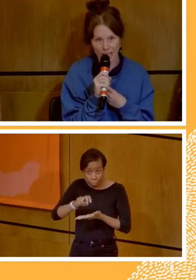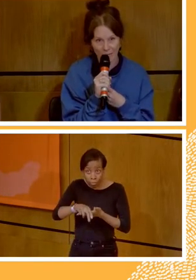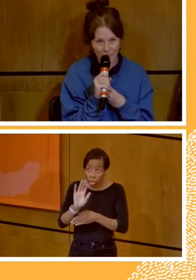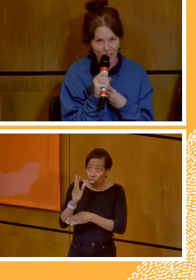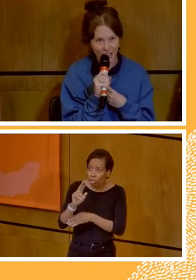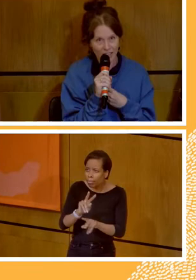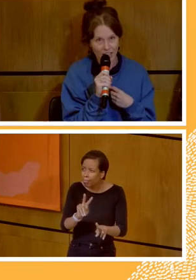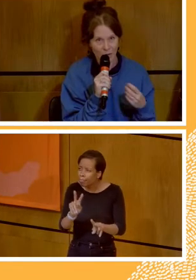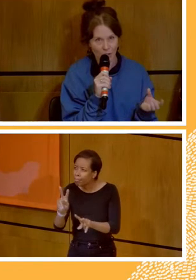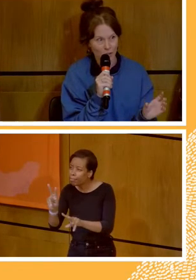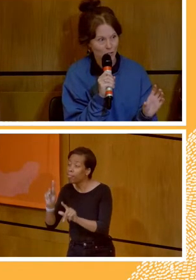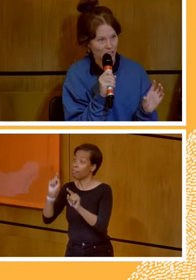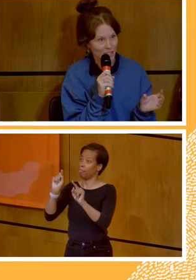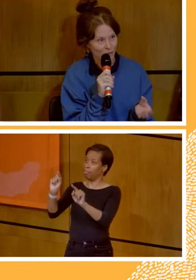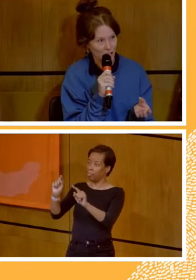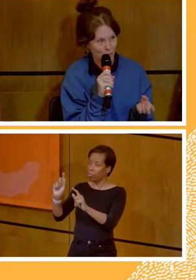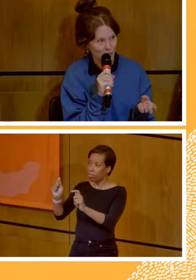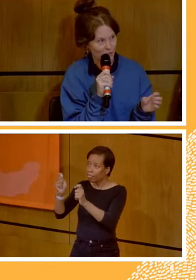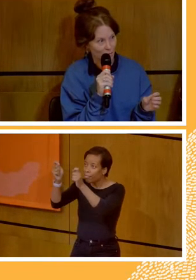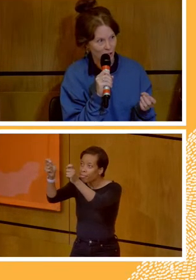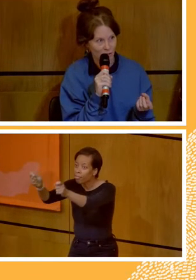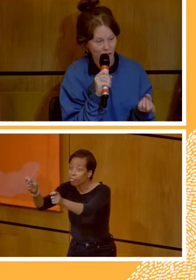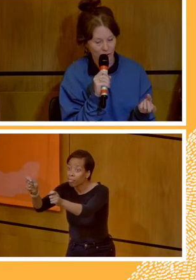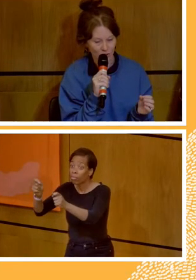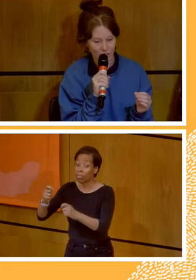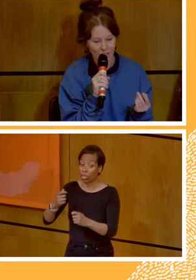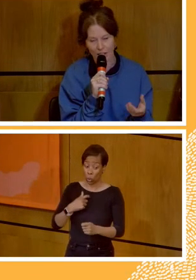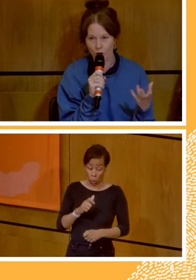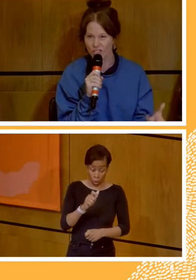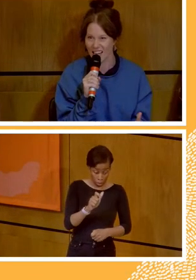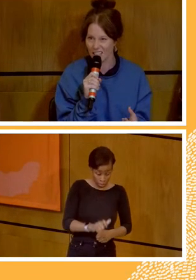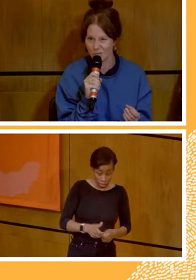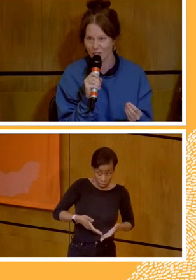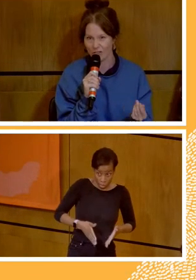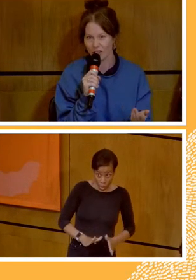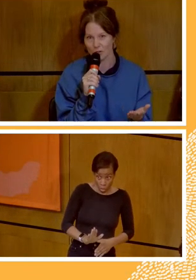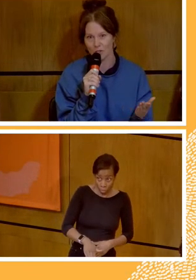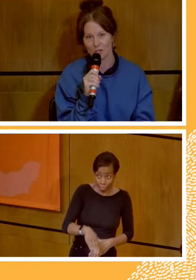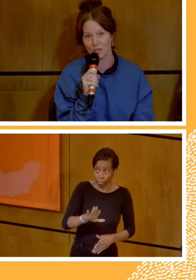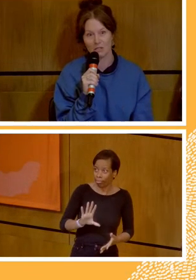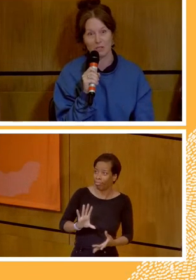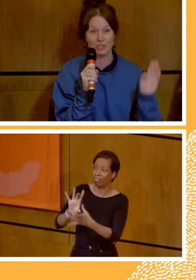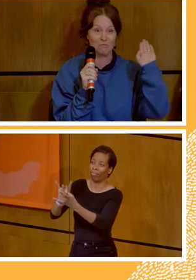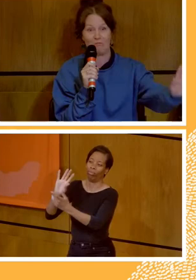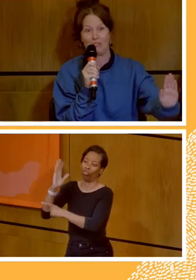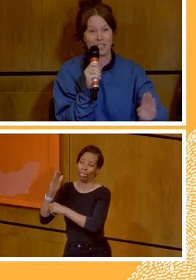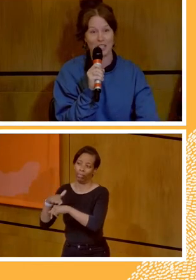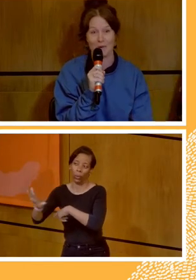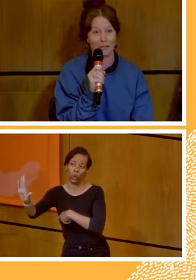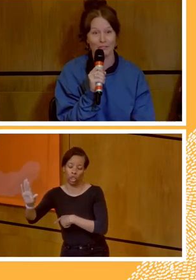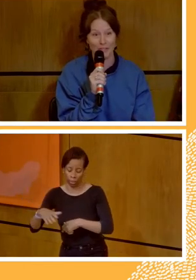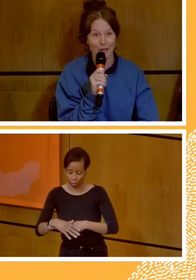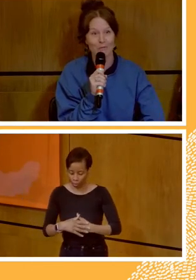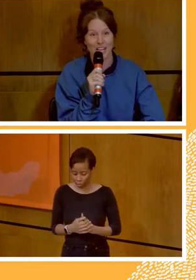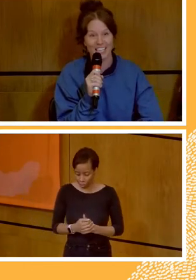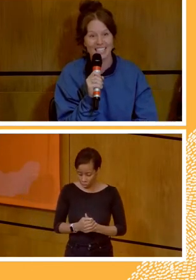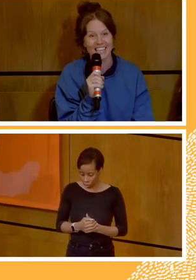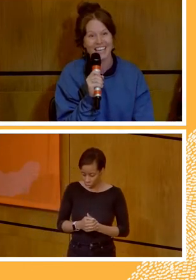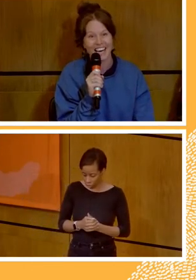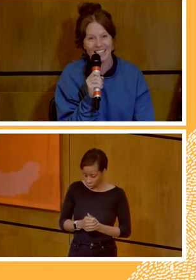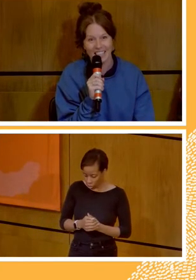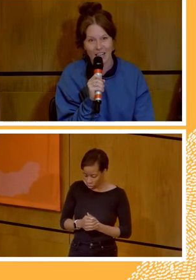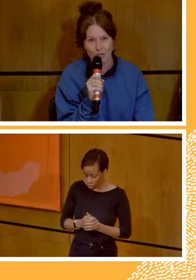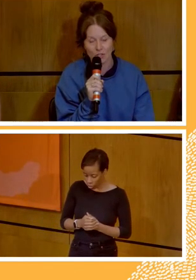cord tree. So we use these very specific microphones, they're like contact microphones, which just basically means you stick them on the